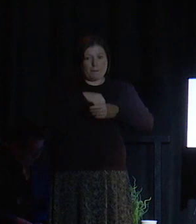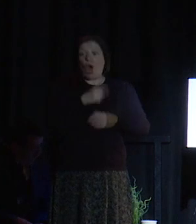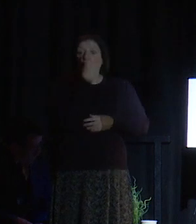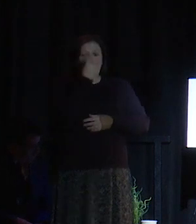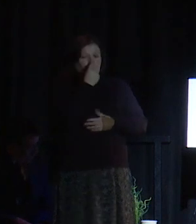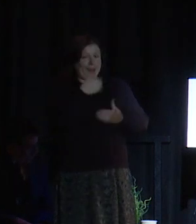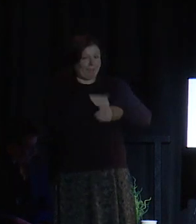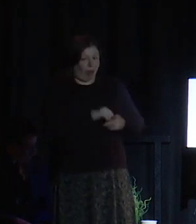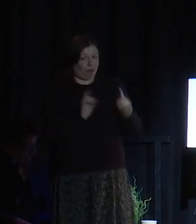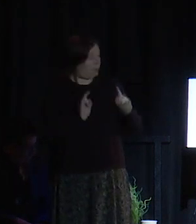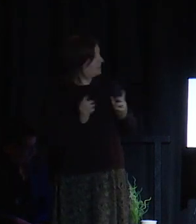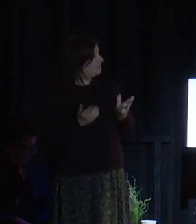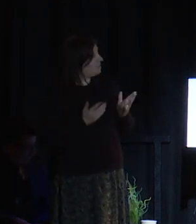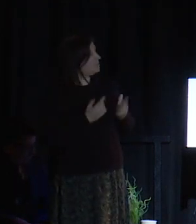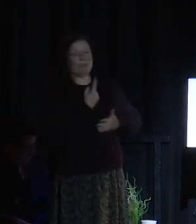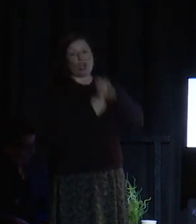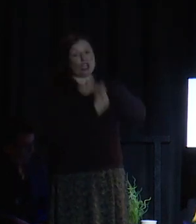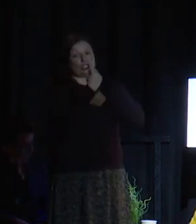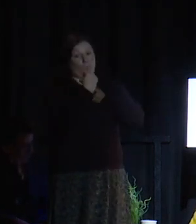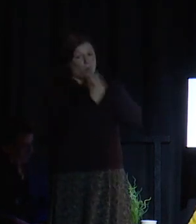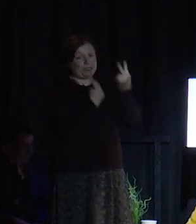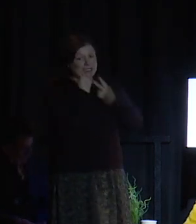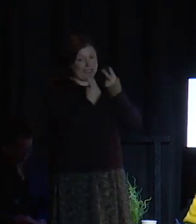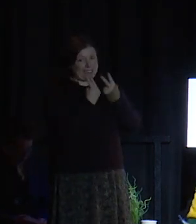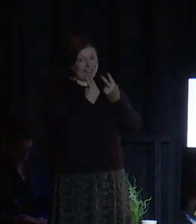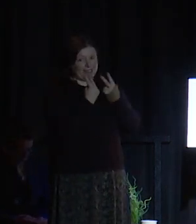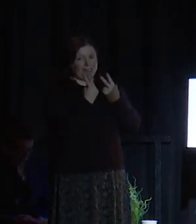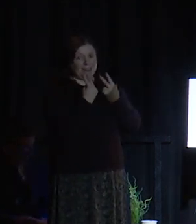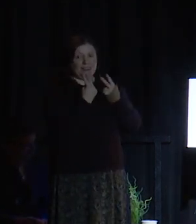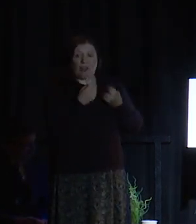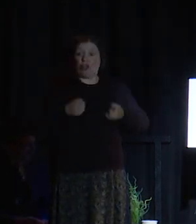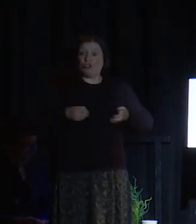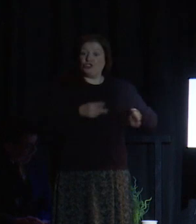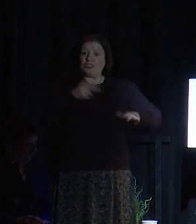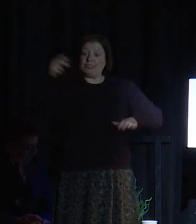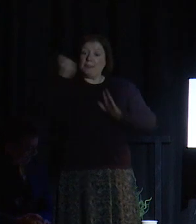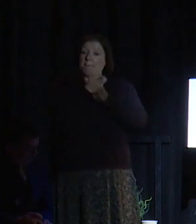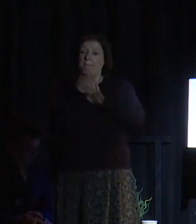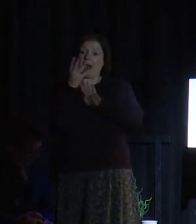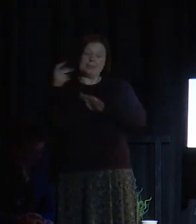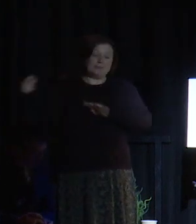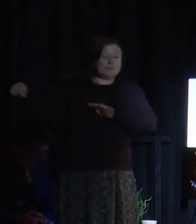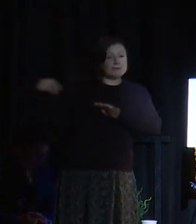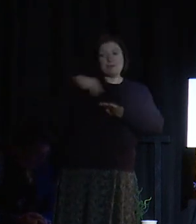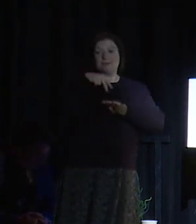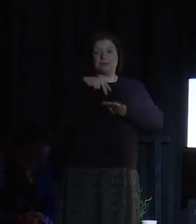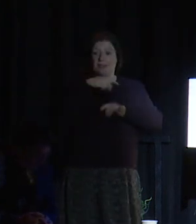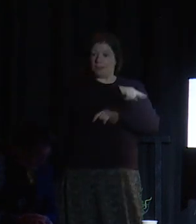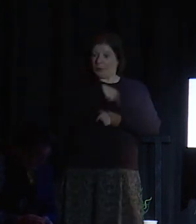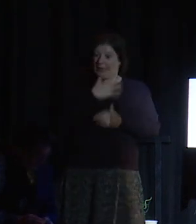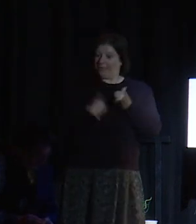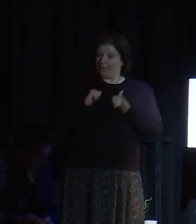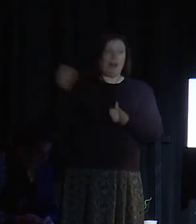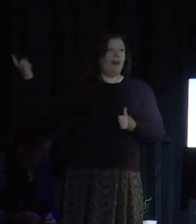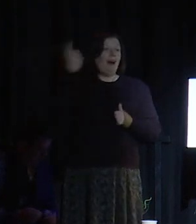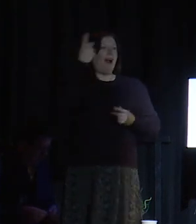include a solo singer, appearing above a city street on a balcony as if from nowhere to serenade the